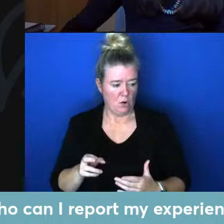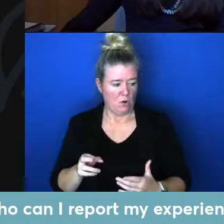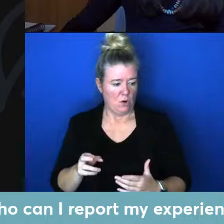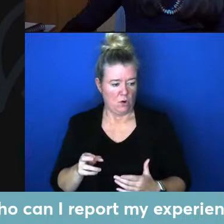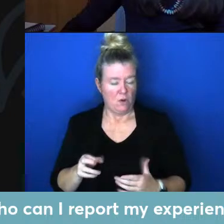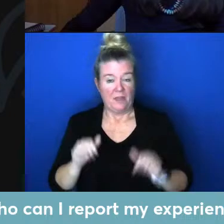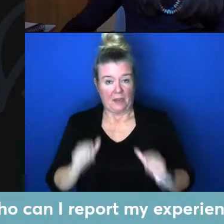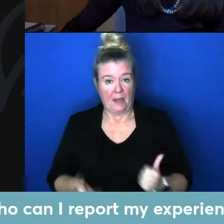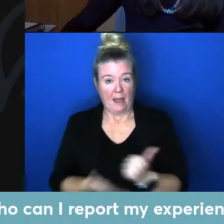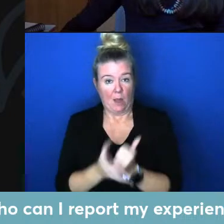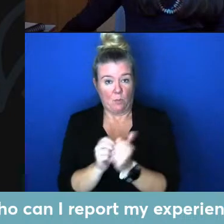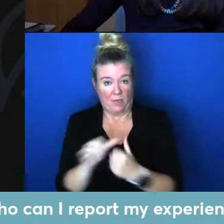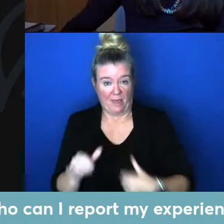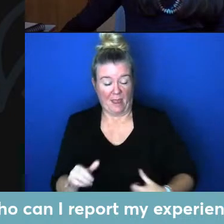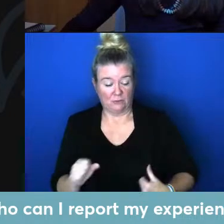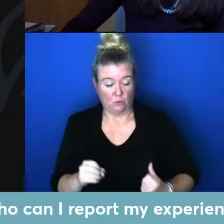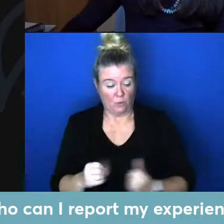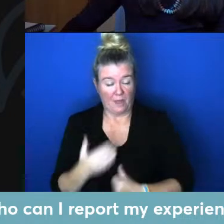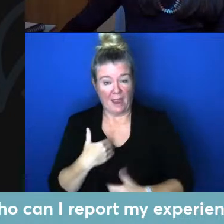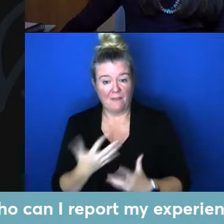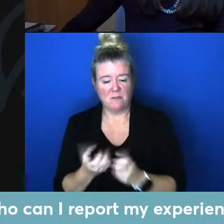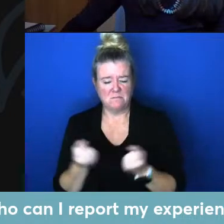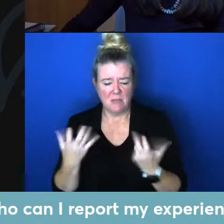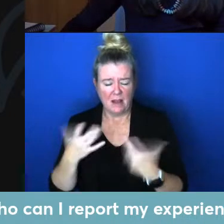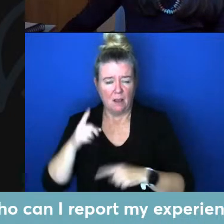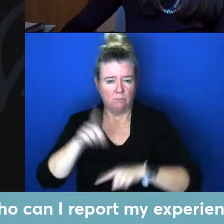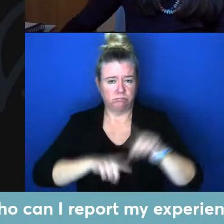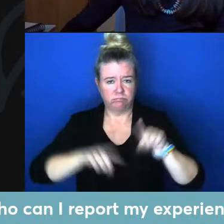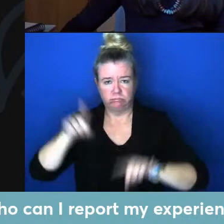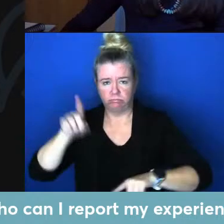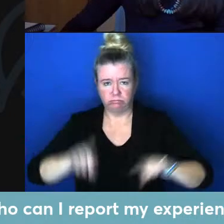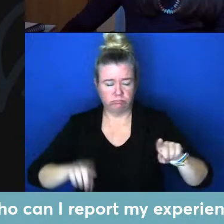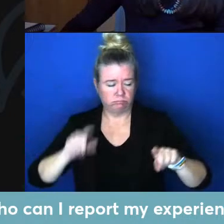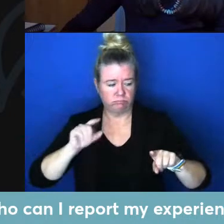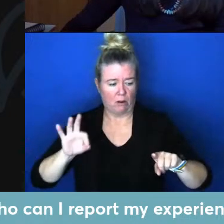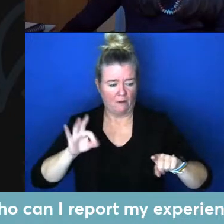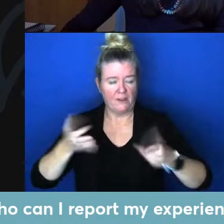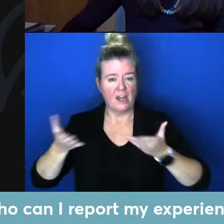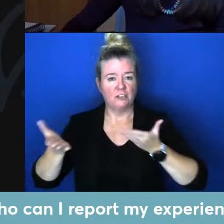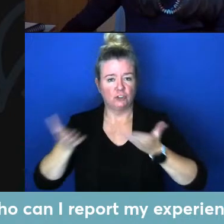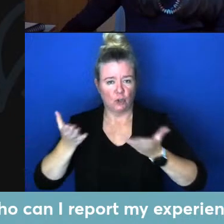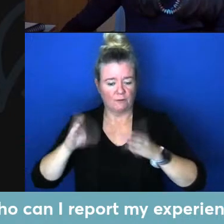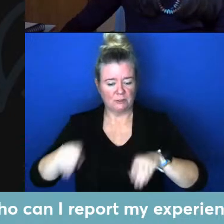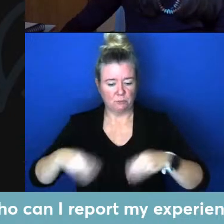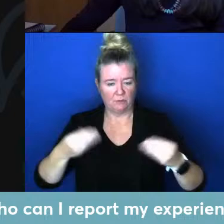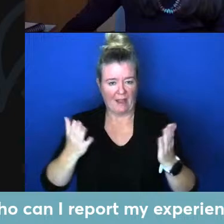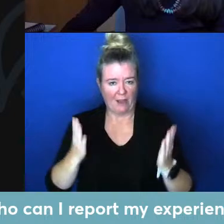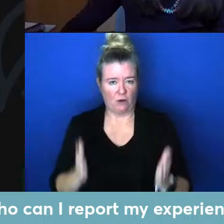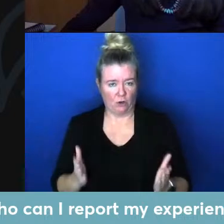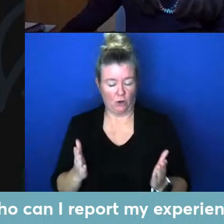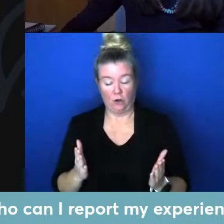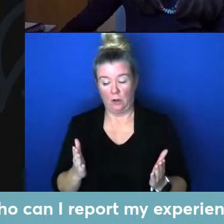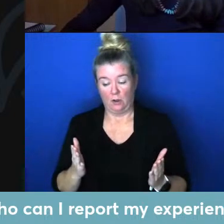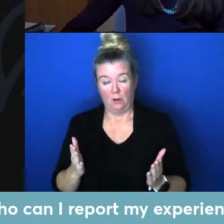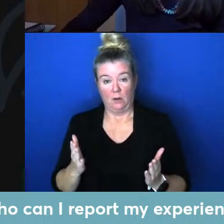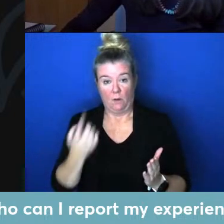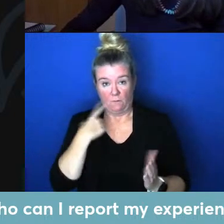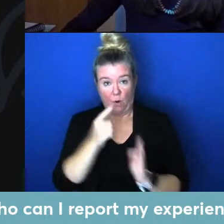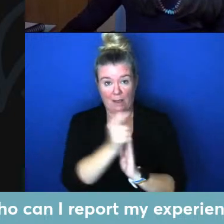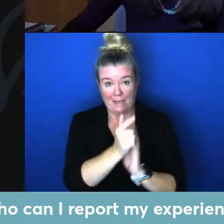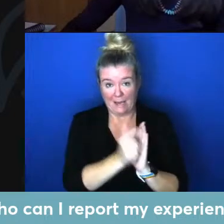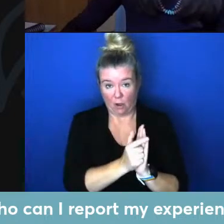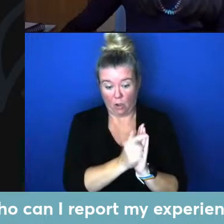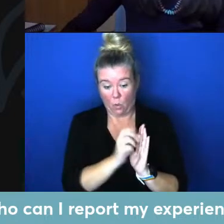they can help with that. So there's a variety of service providers, whether legal services